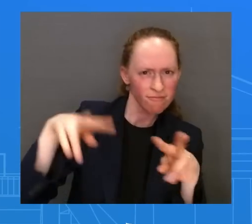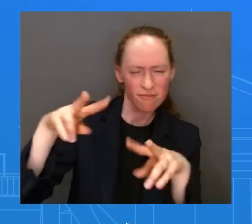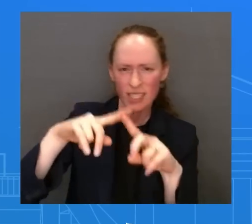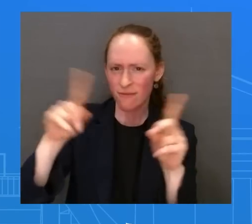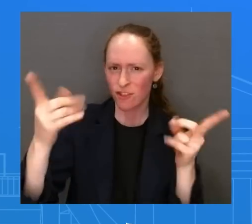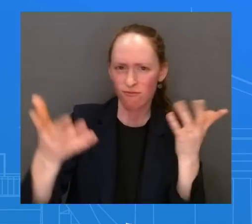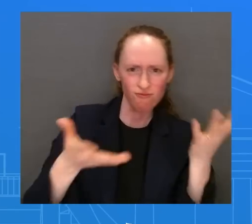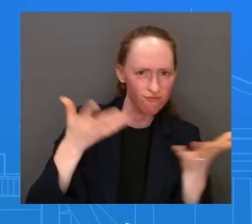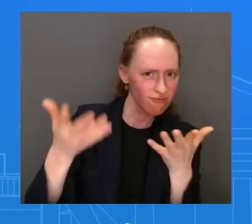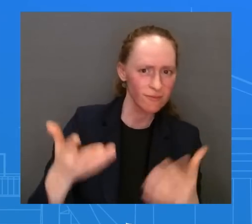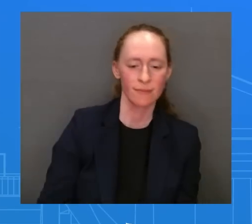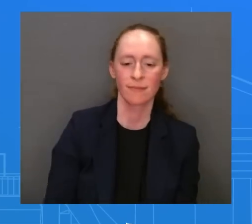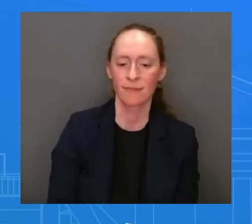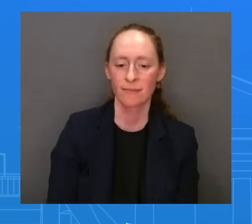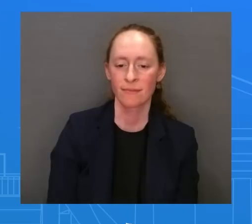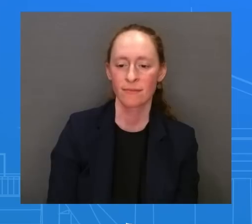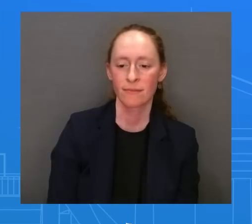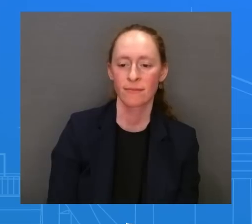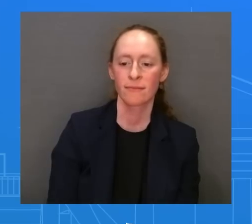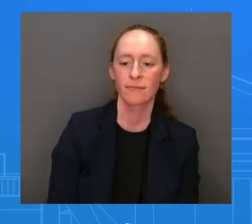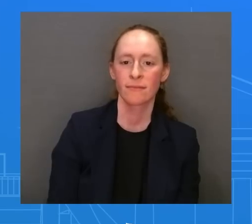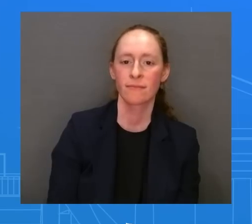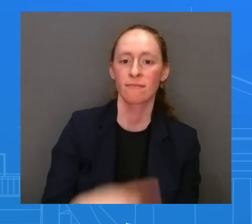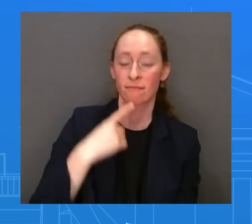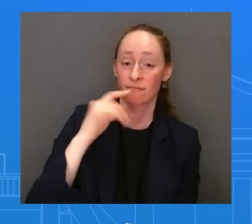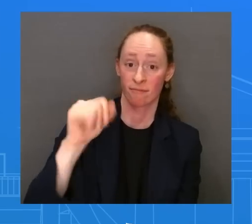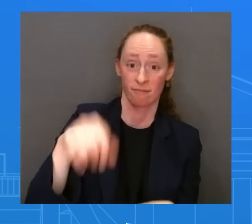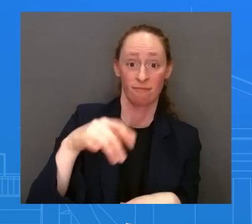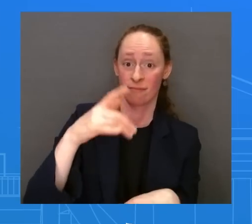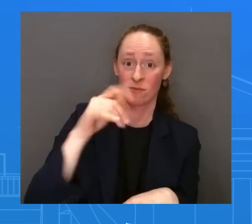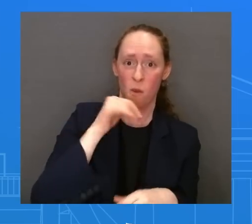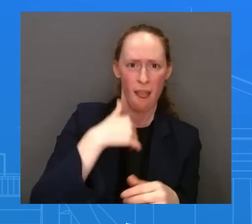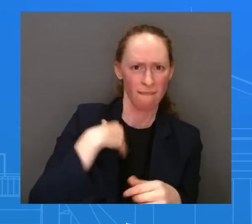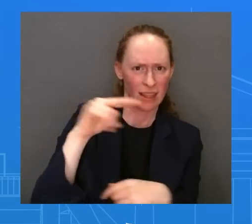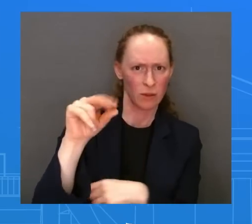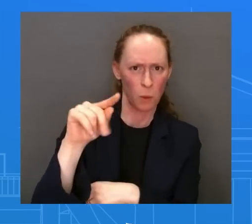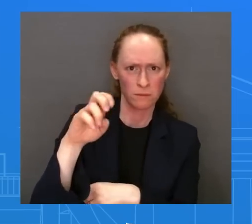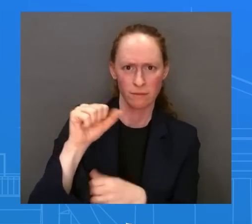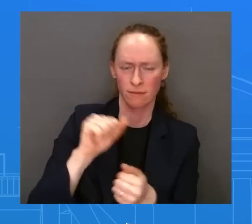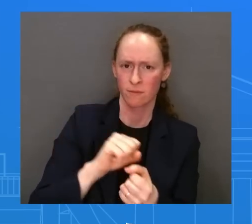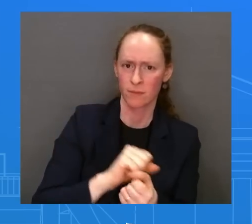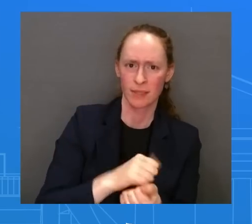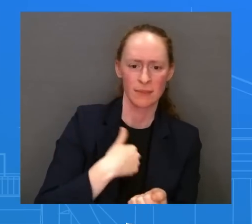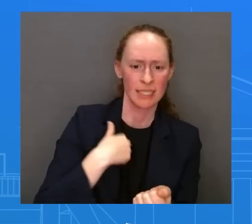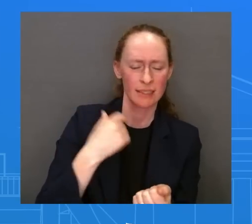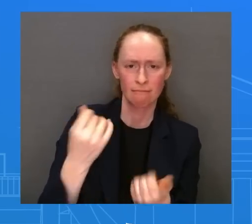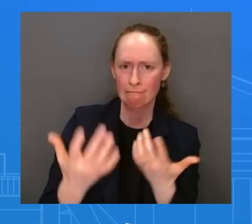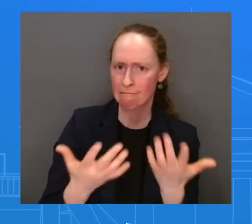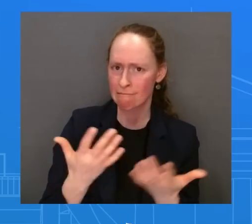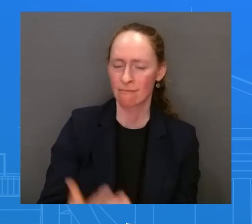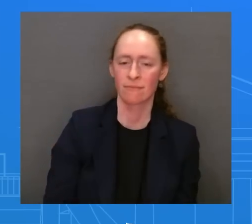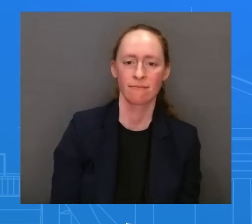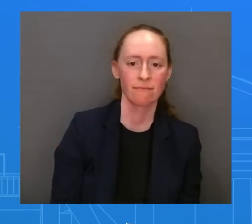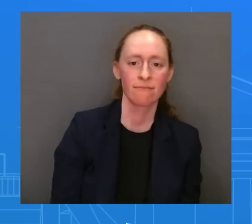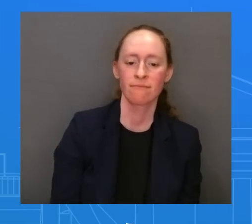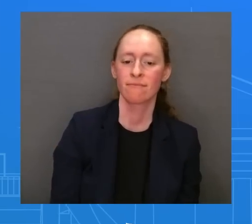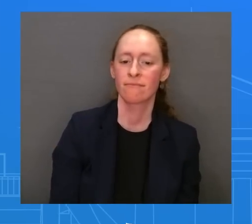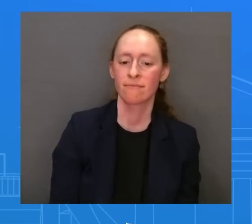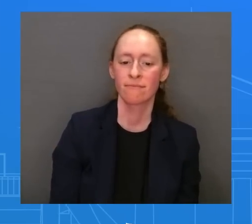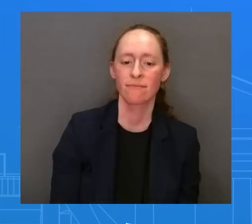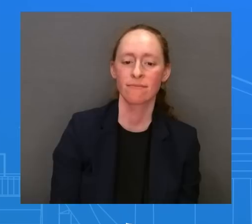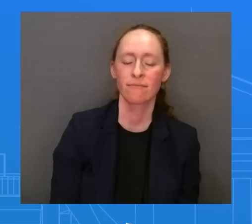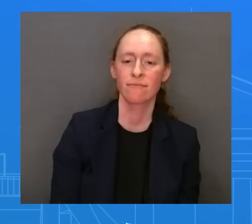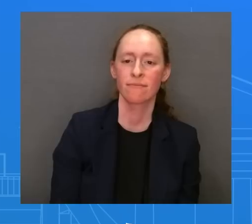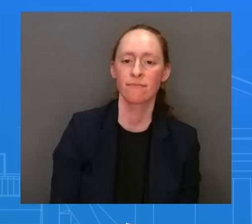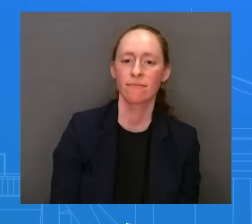I don't have all my notes in front of me from then but uh we continue to see uh particularly over that